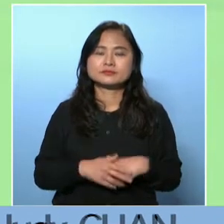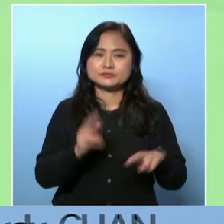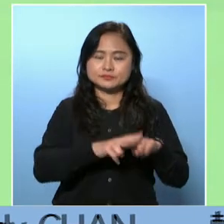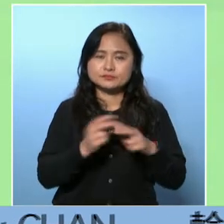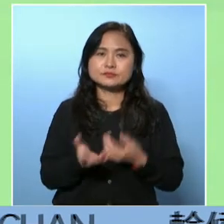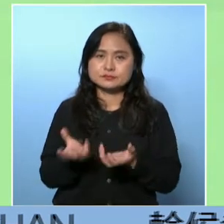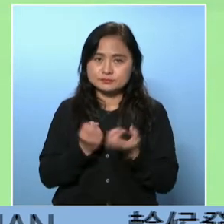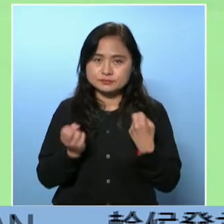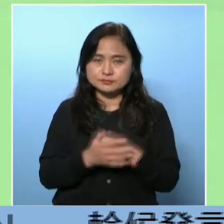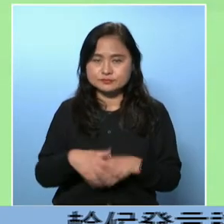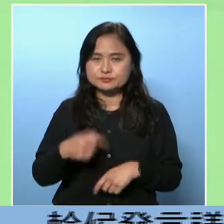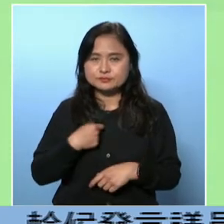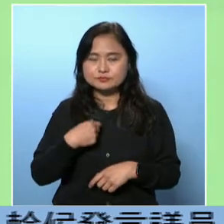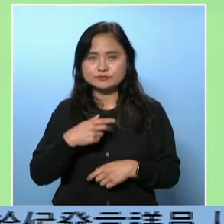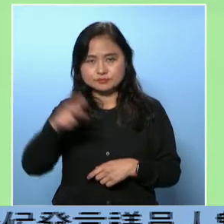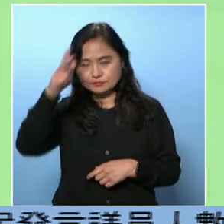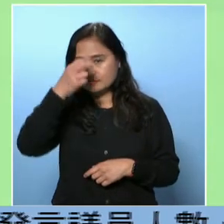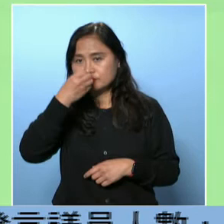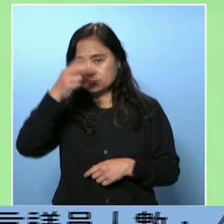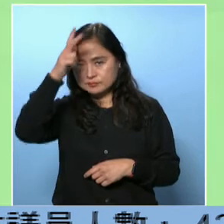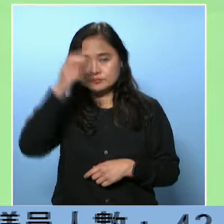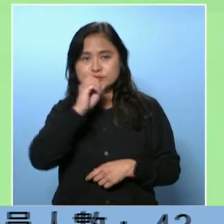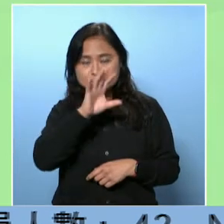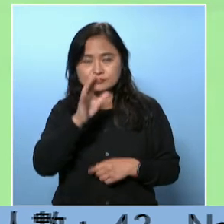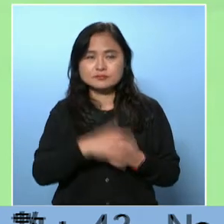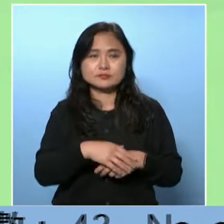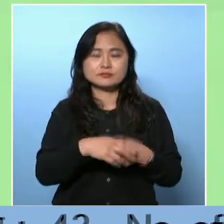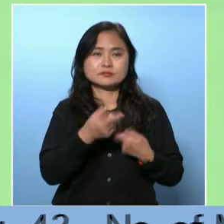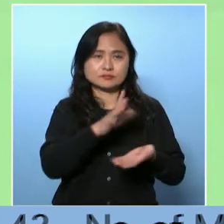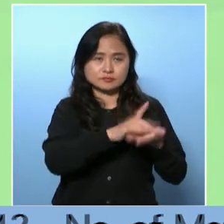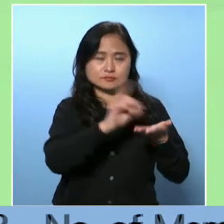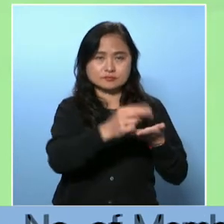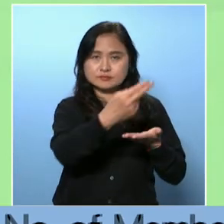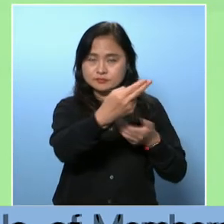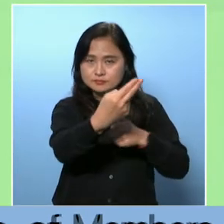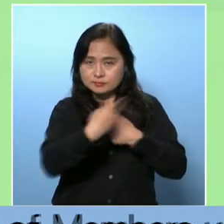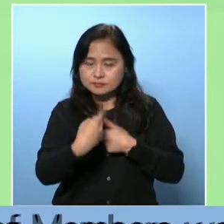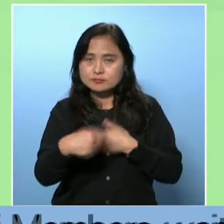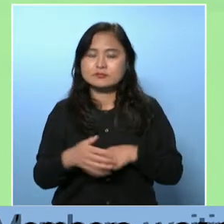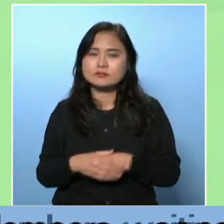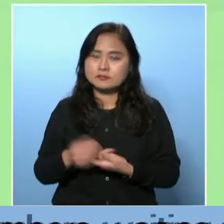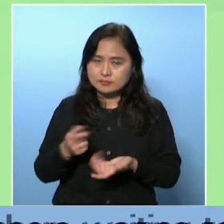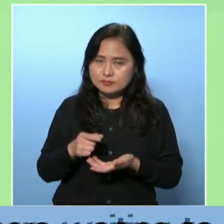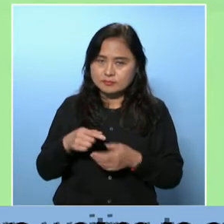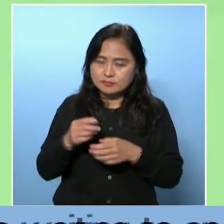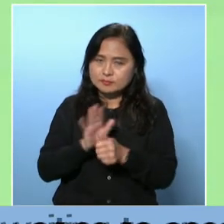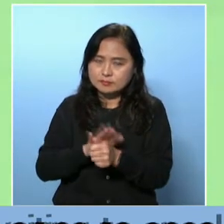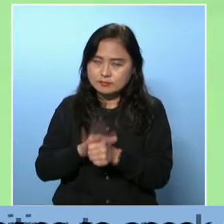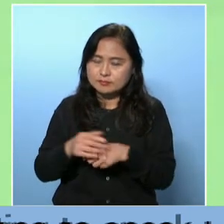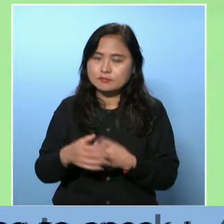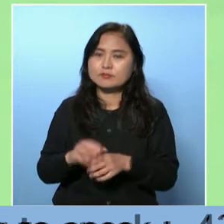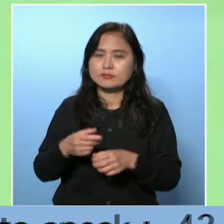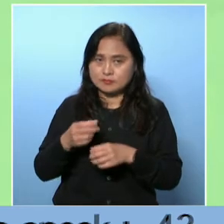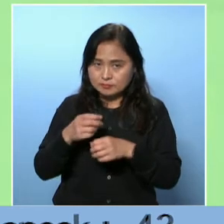challenge after another. Recently, the central authorities have in principle, accepted our requests for help,